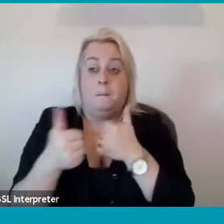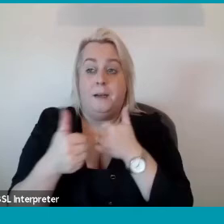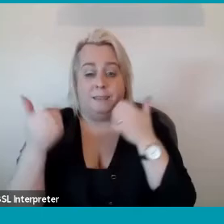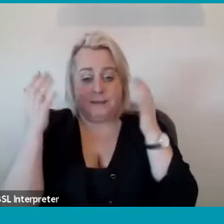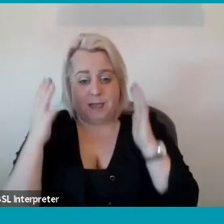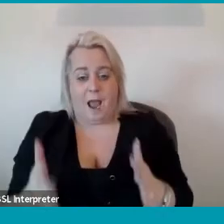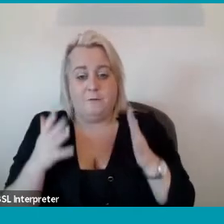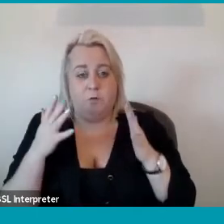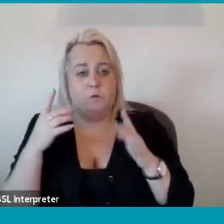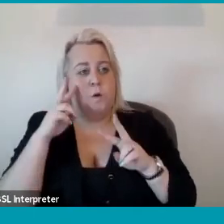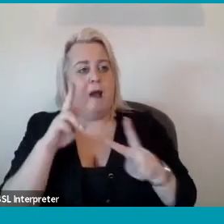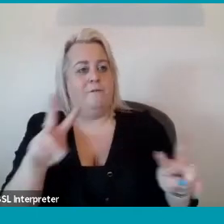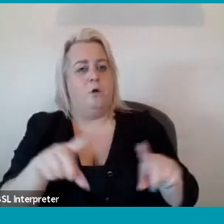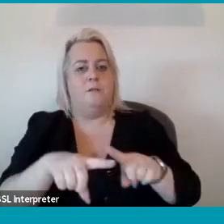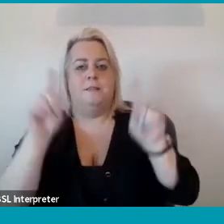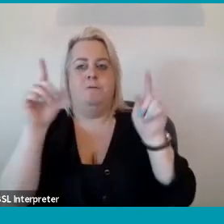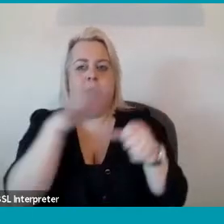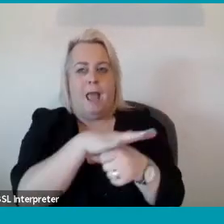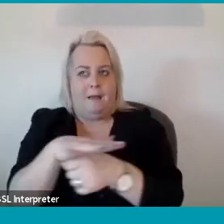new places.